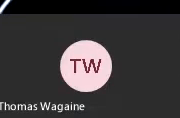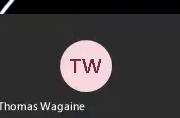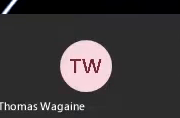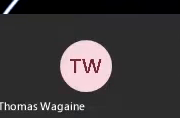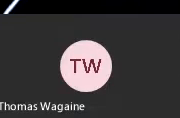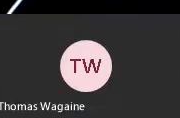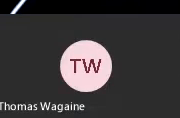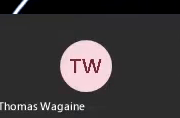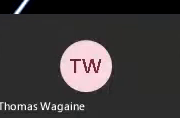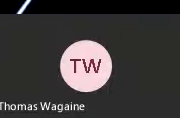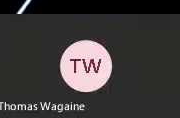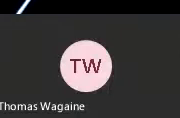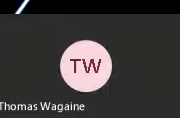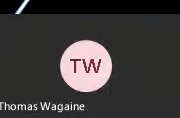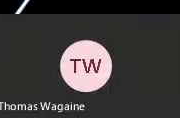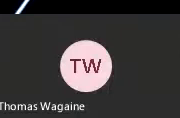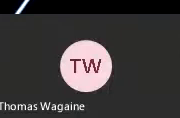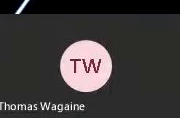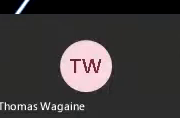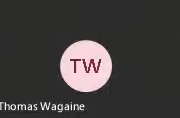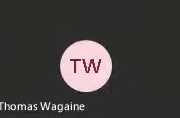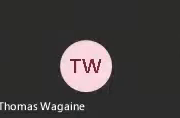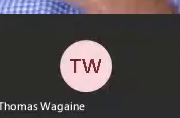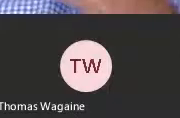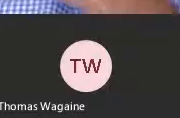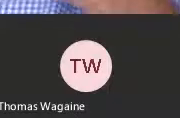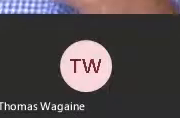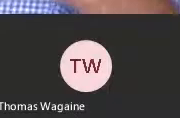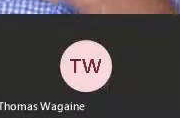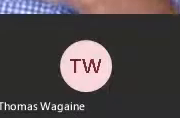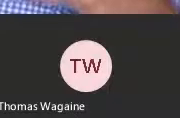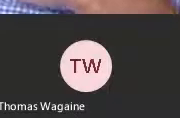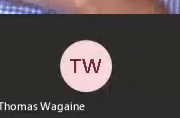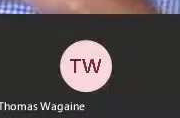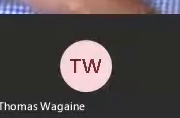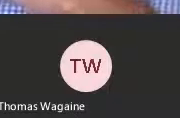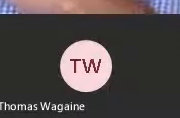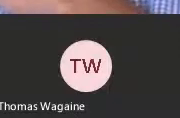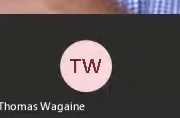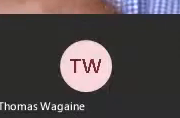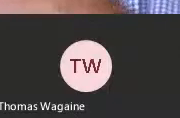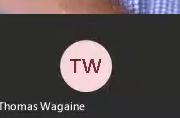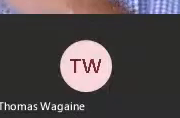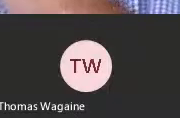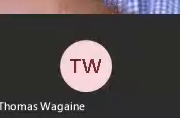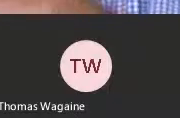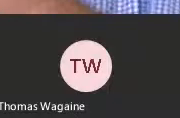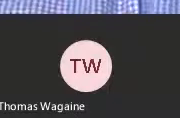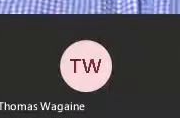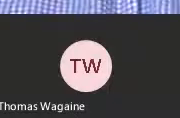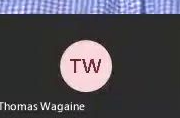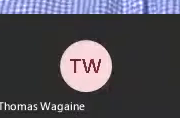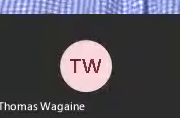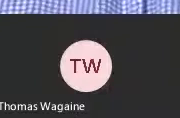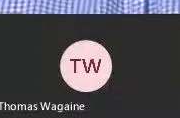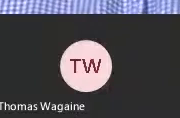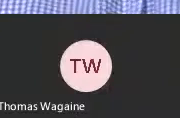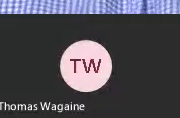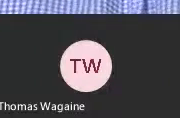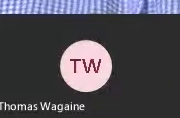So you certainly set the bar really high. I've got a few slides that I'd like to share. Is that possible